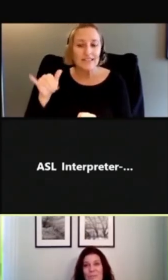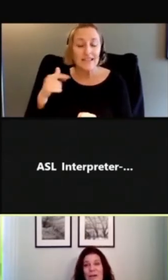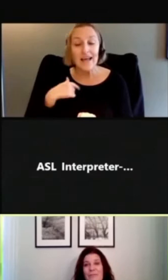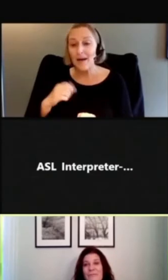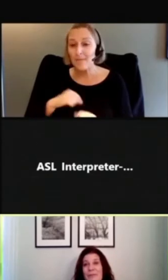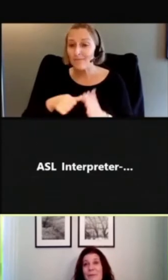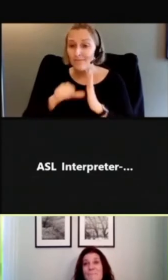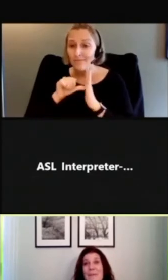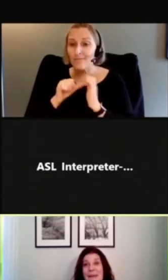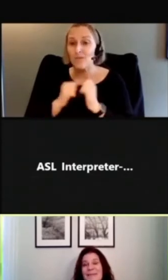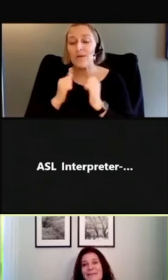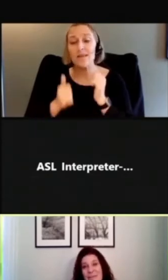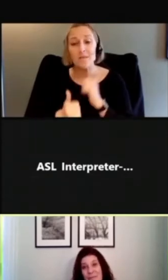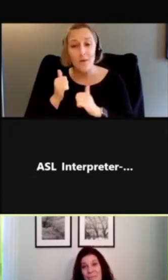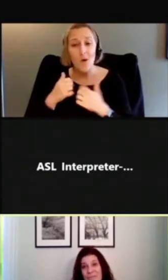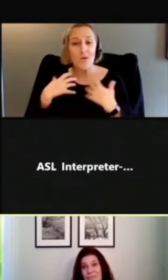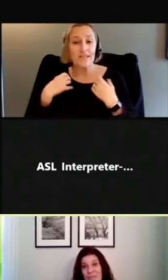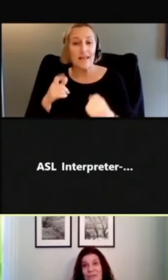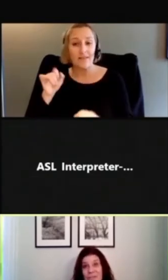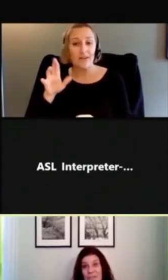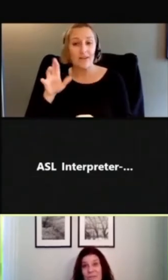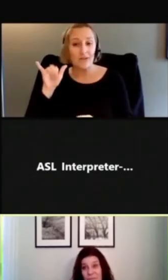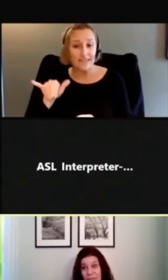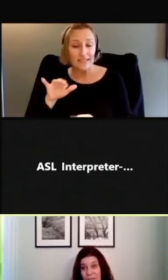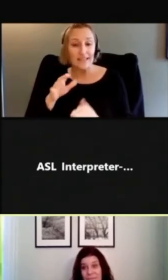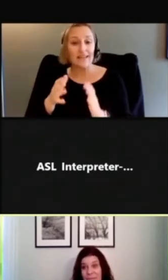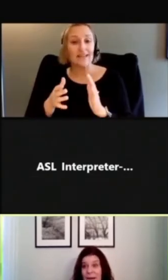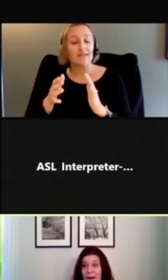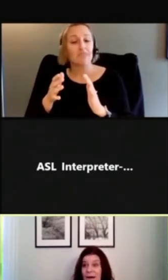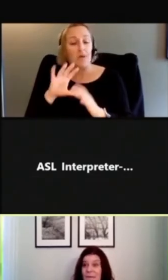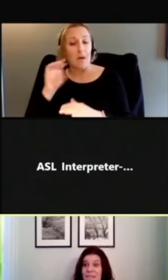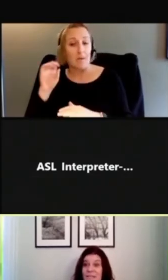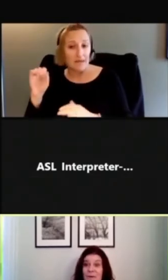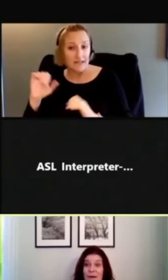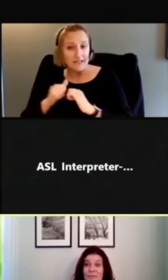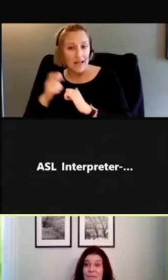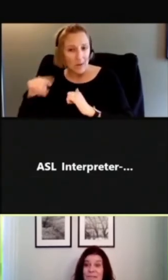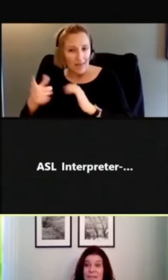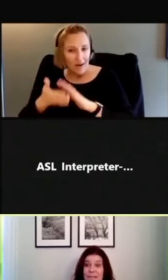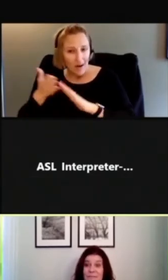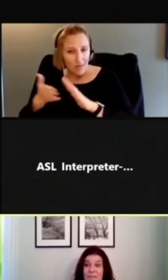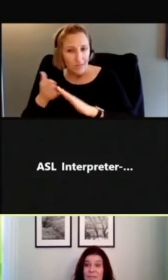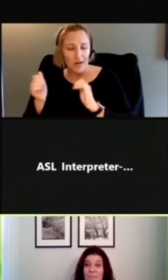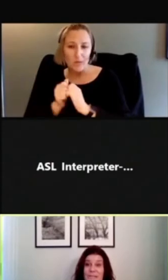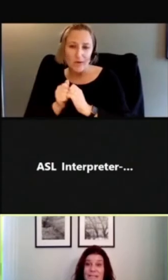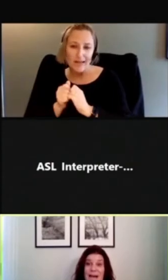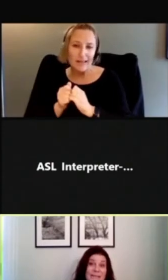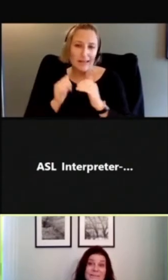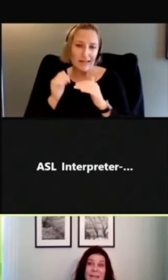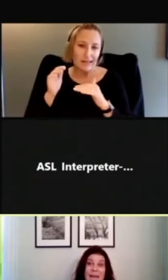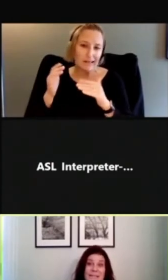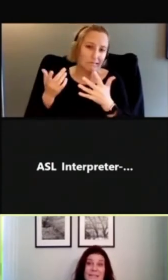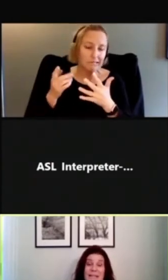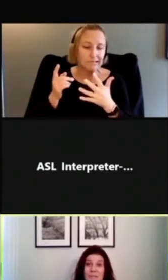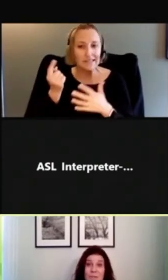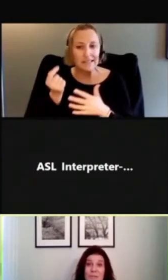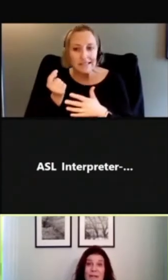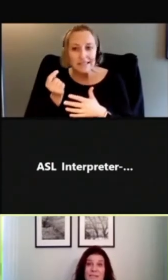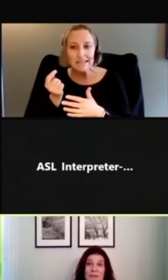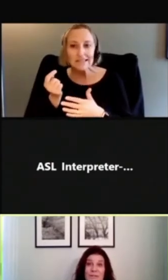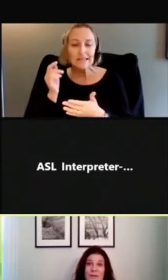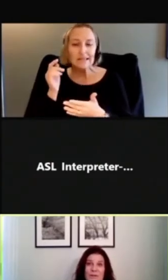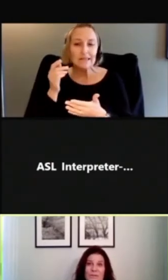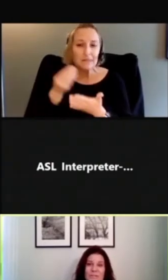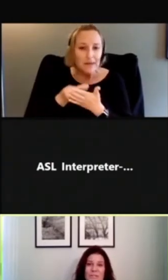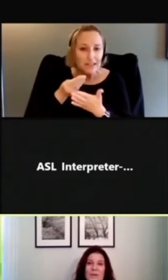in terms of the amazing things they're able to do on a shoestring budget. And so health literacy for some is not as accessible.